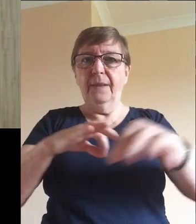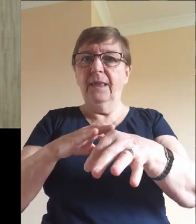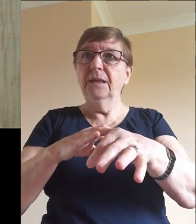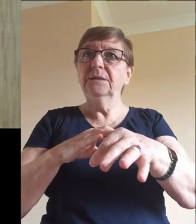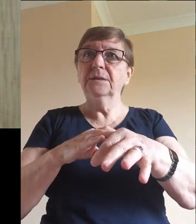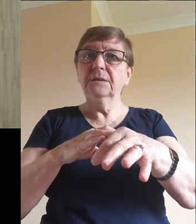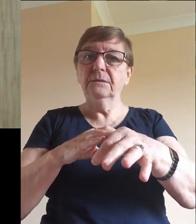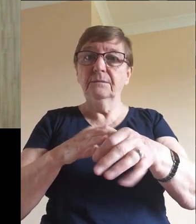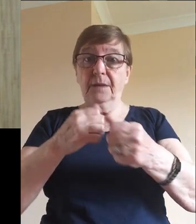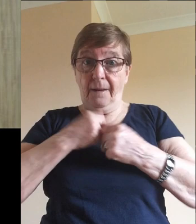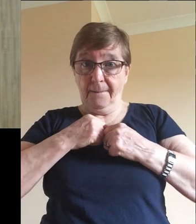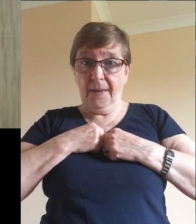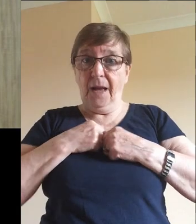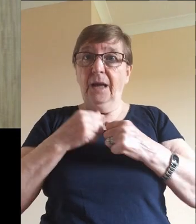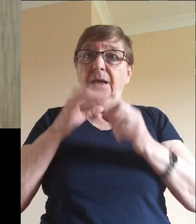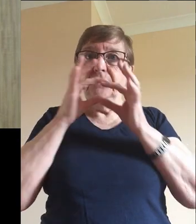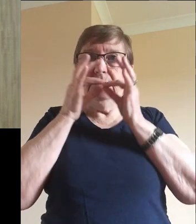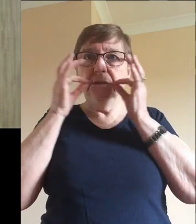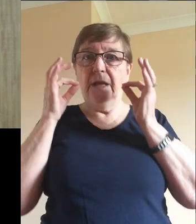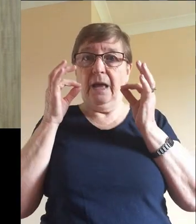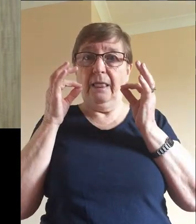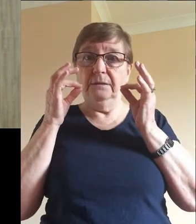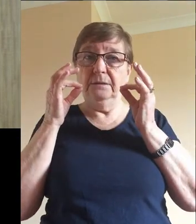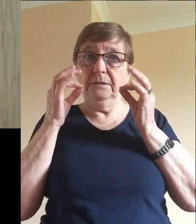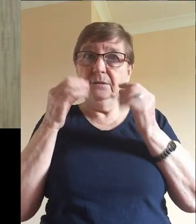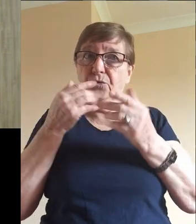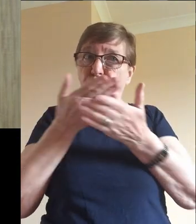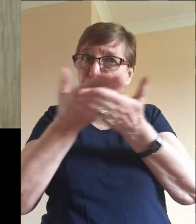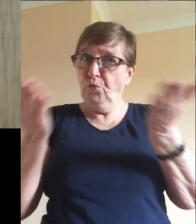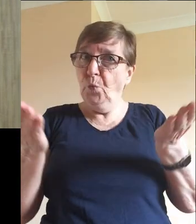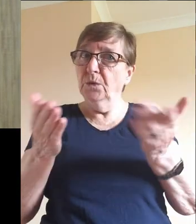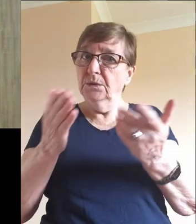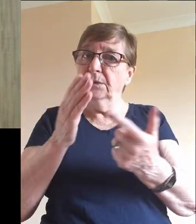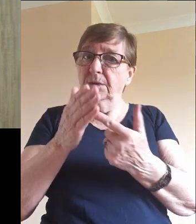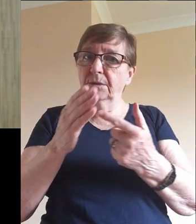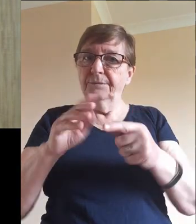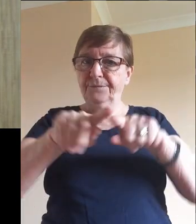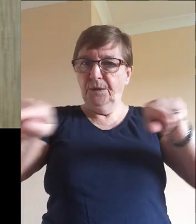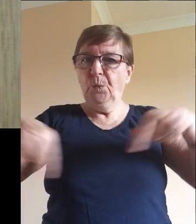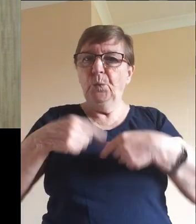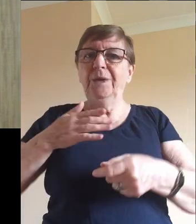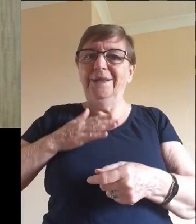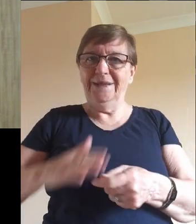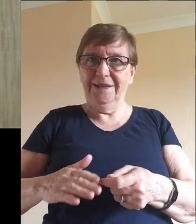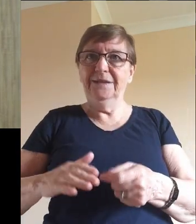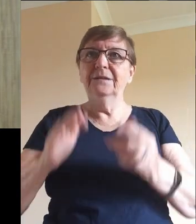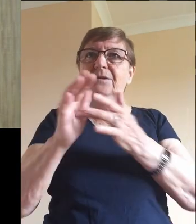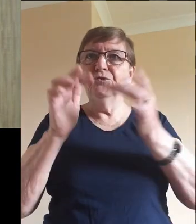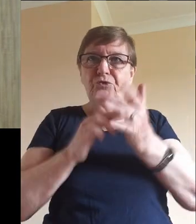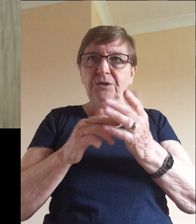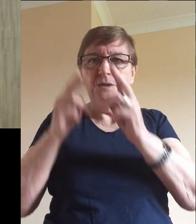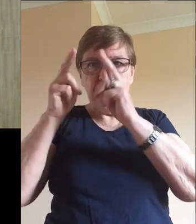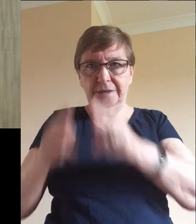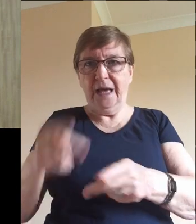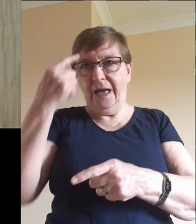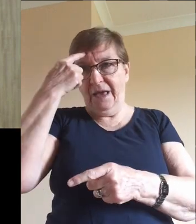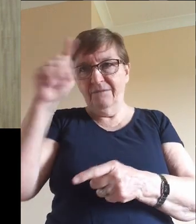Our silence, having no excuses, speaks powerfully of our need for him to die in our place.